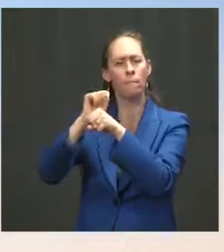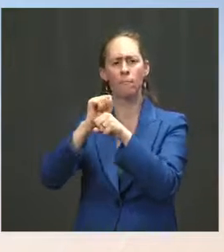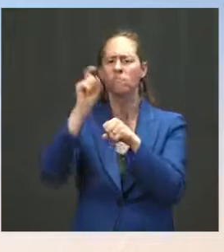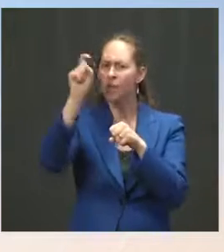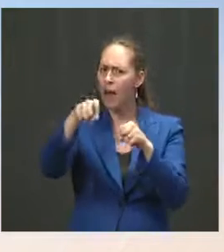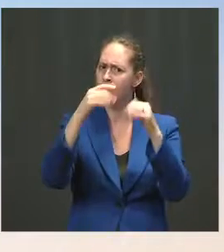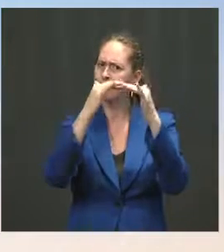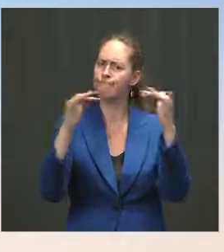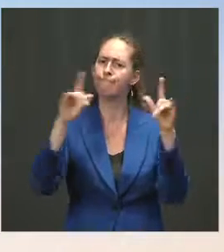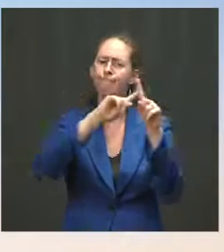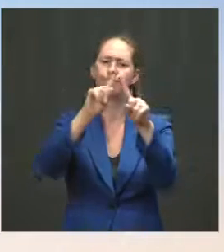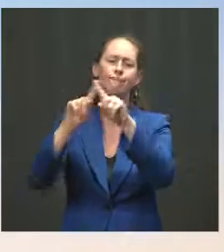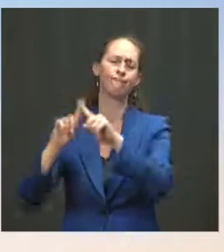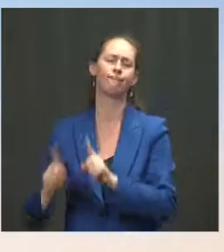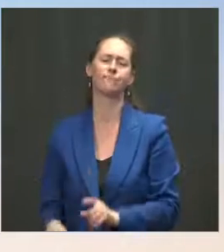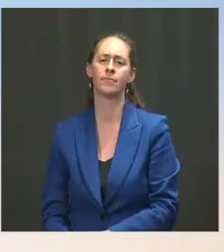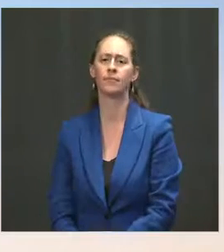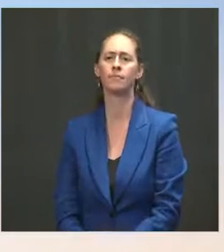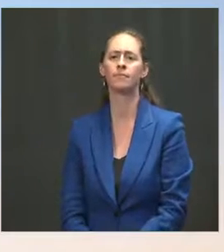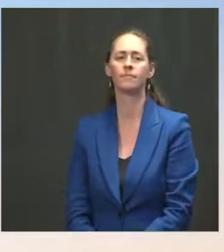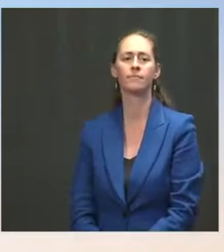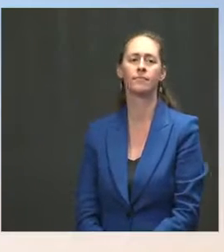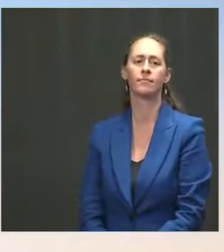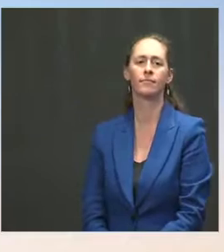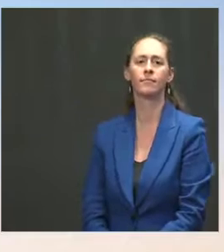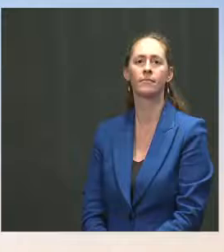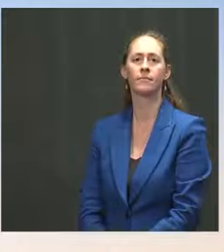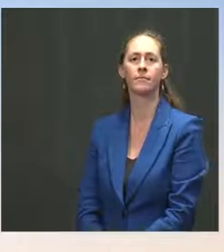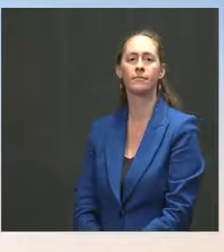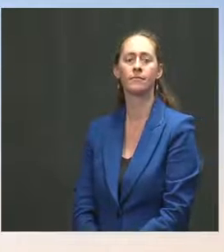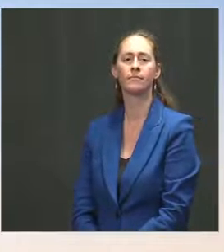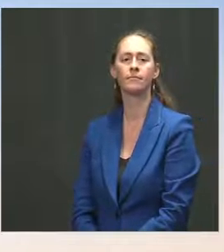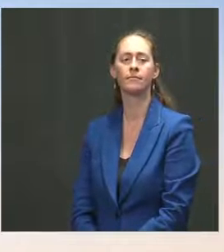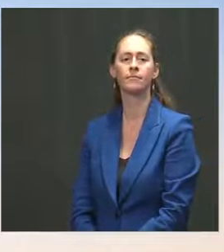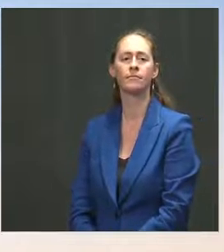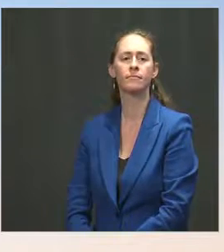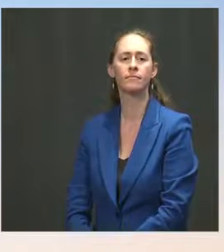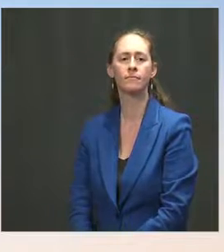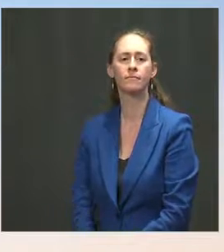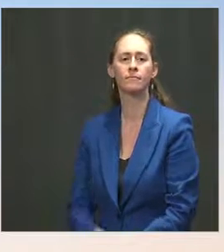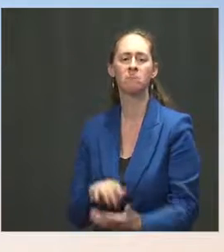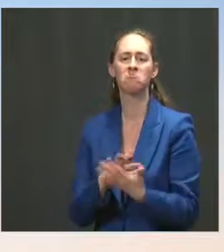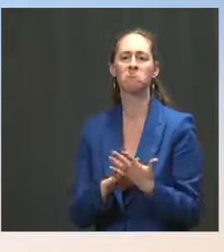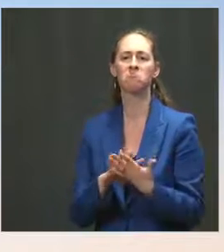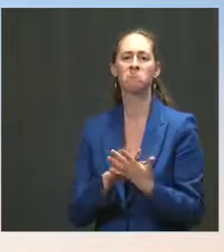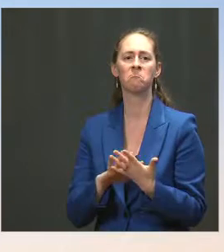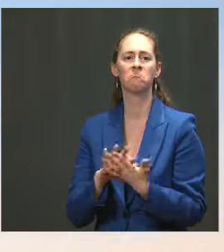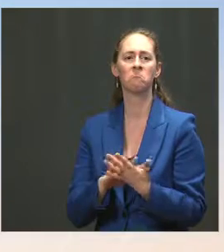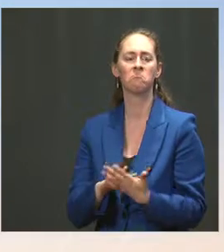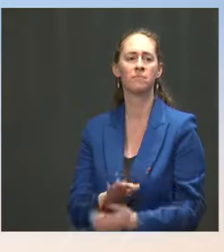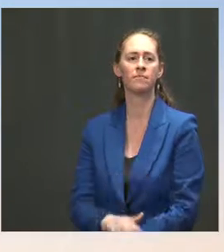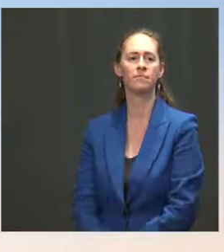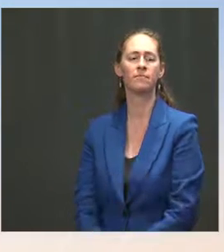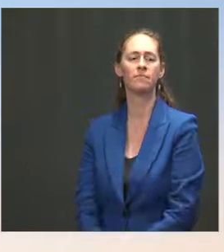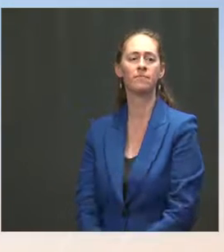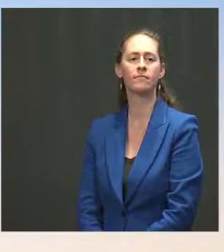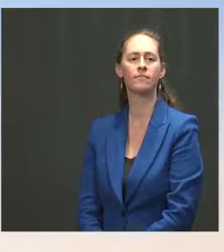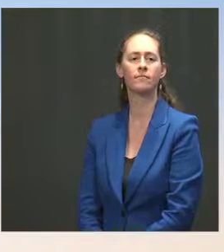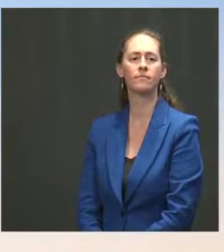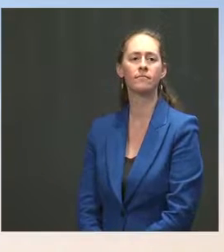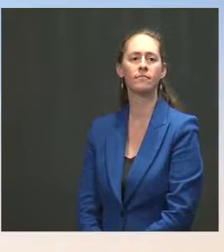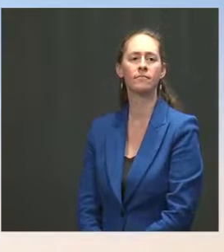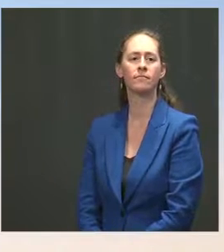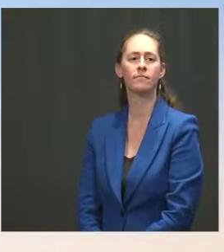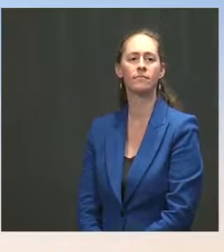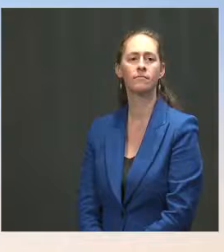It's the 40th birthday of Austin Tice, a journalist who went missing in Syria 9 years ago this